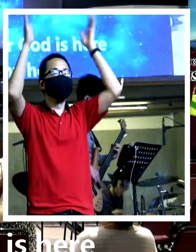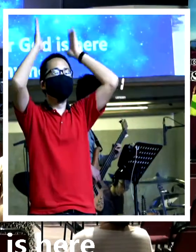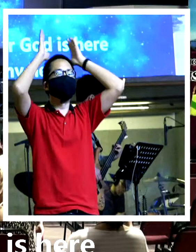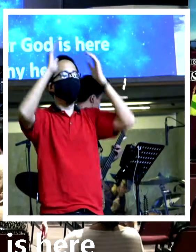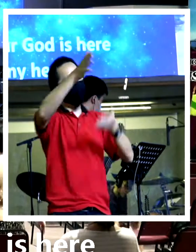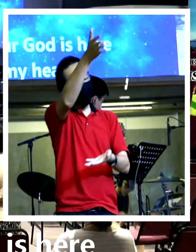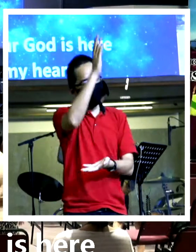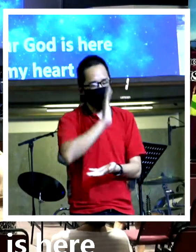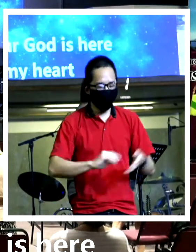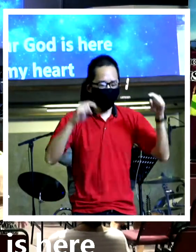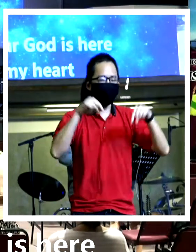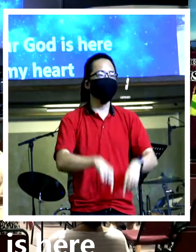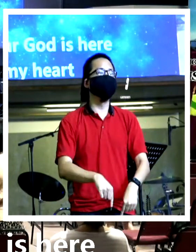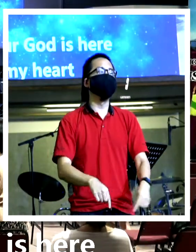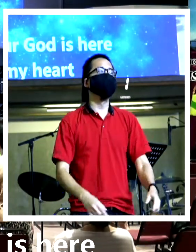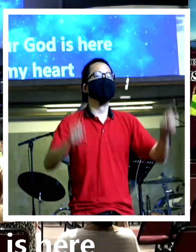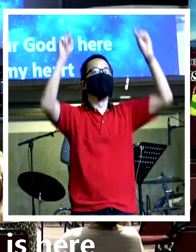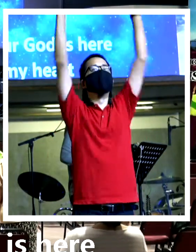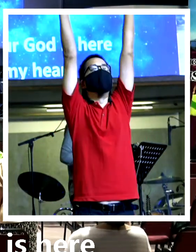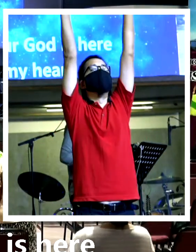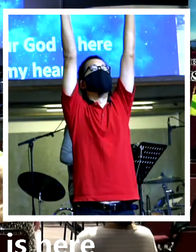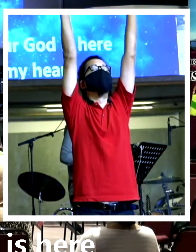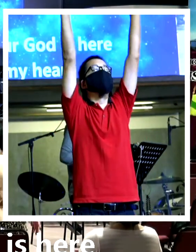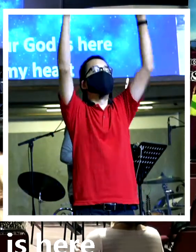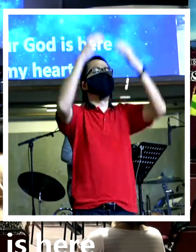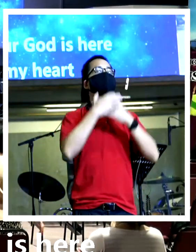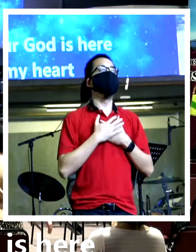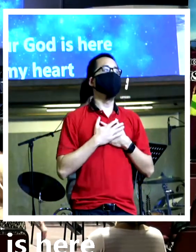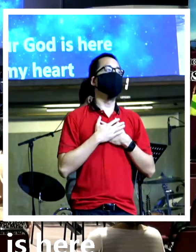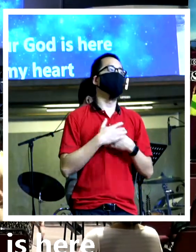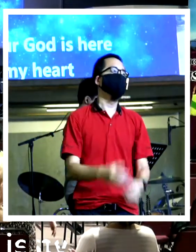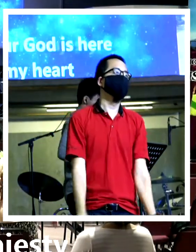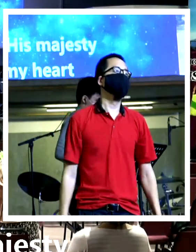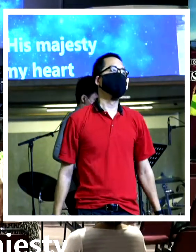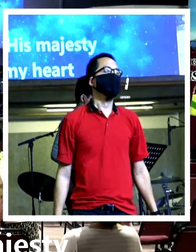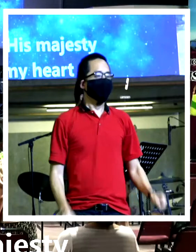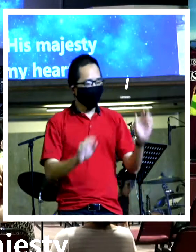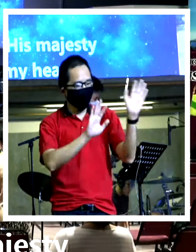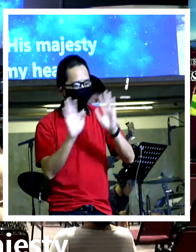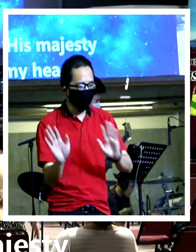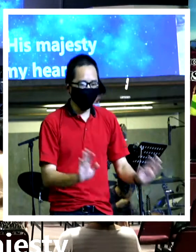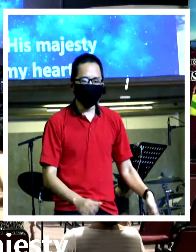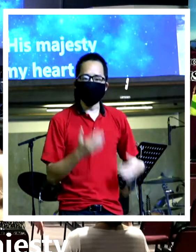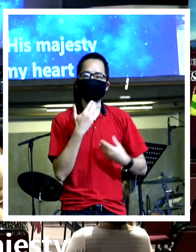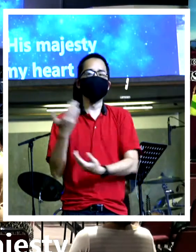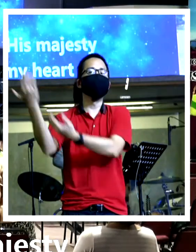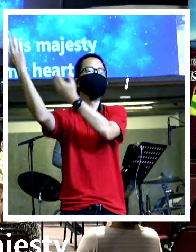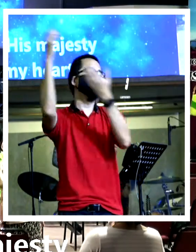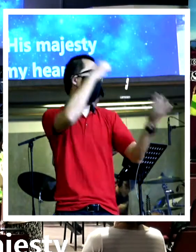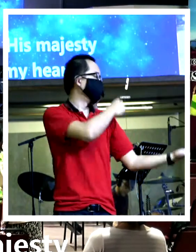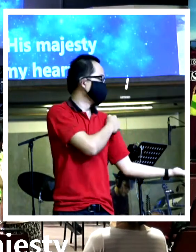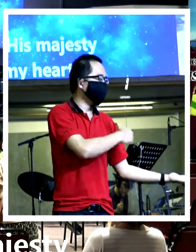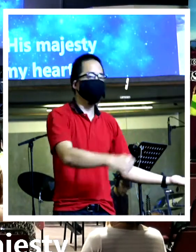come on, our God is here. Heaven is in my heart. The presence of